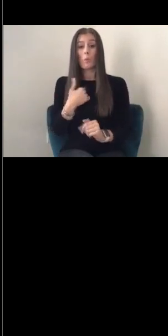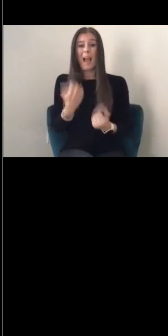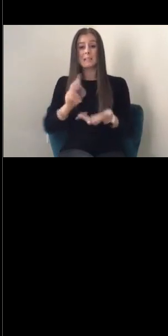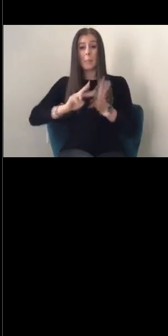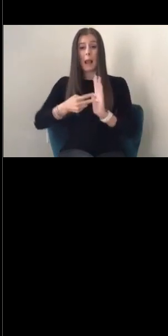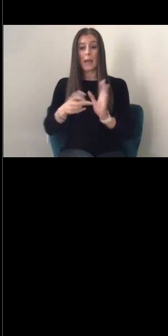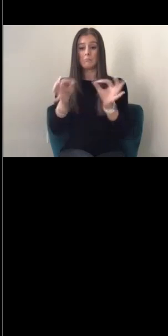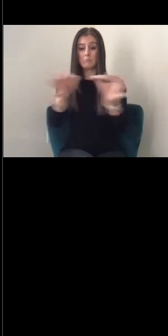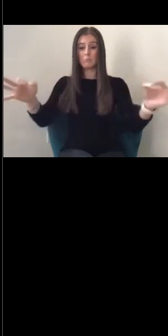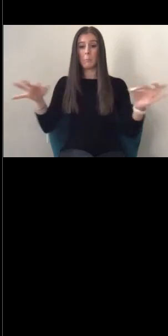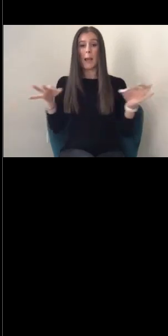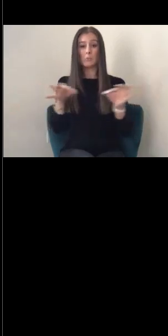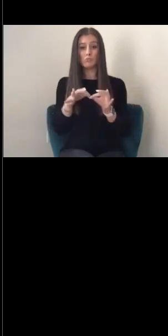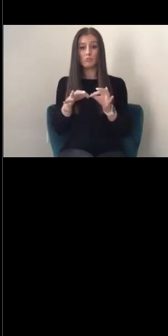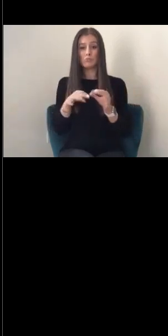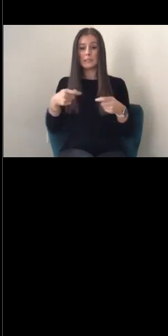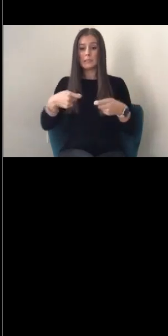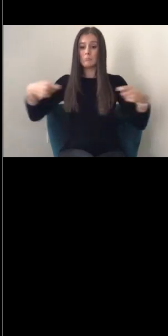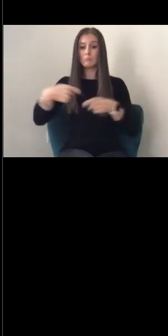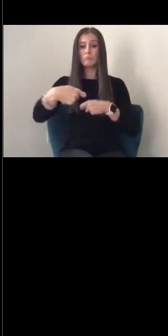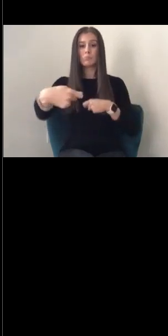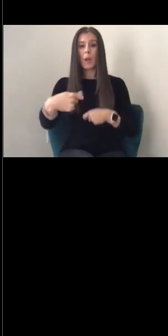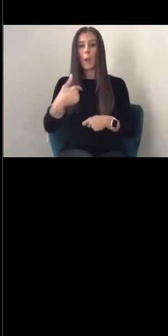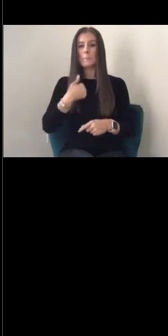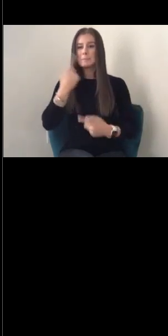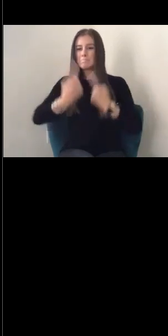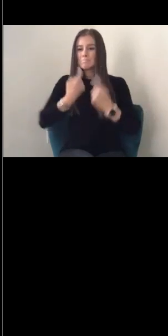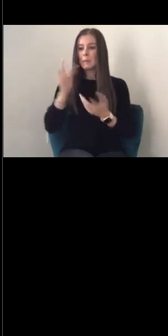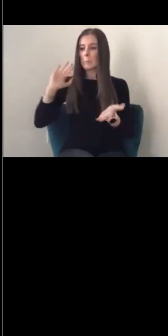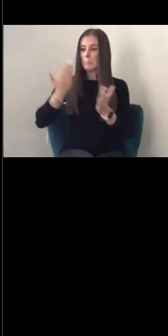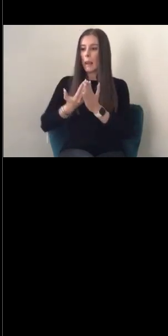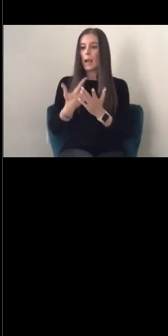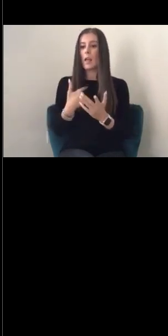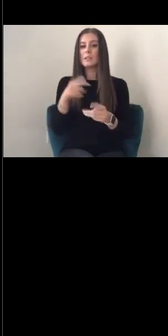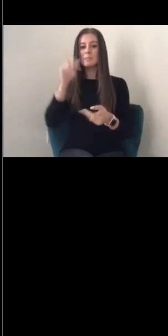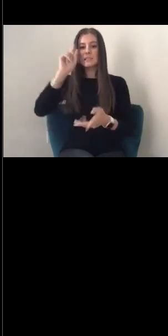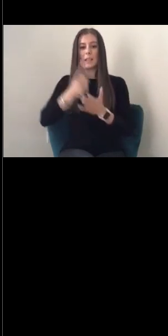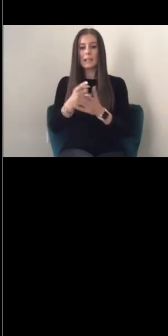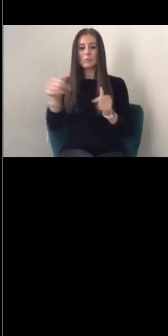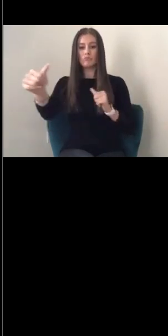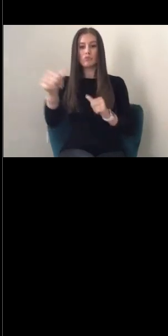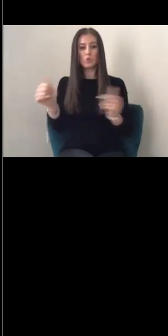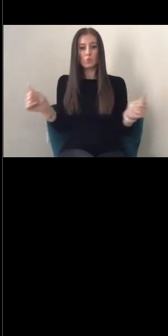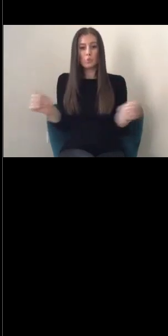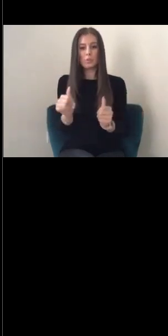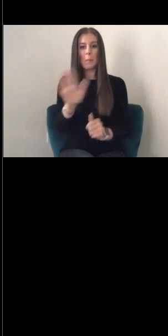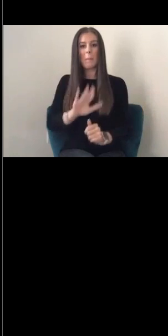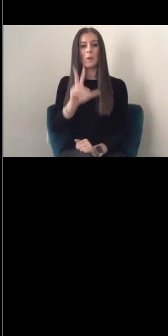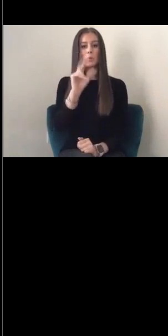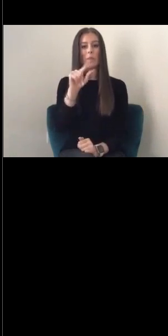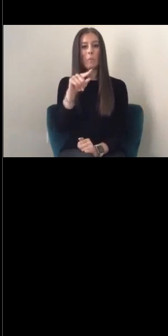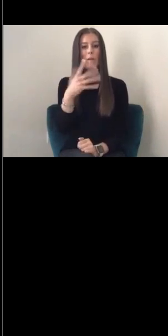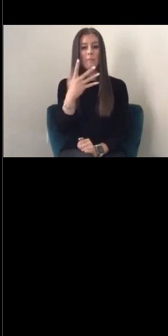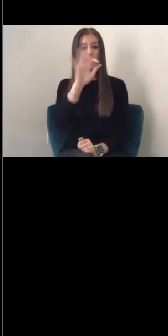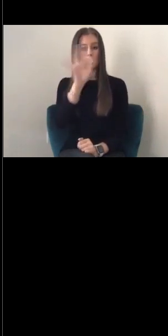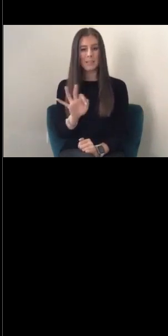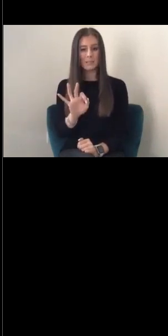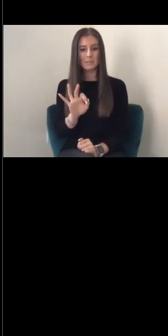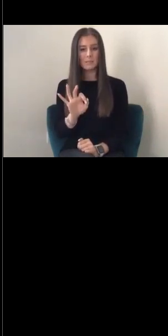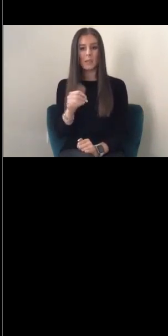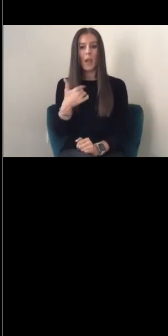land required by around 12.5% by refining the design of utility diversions in some areas along the